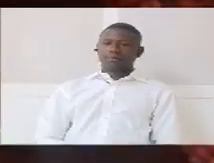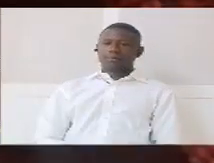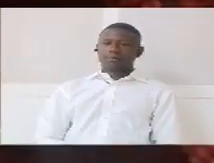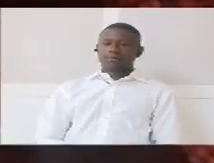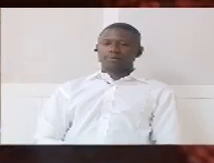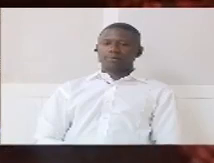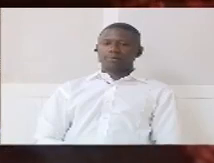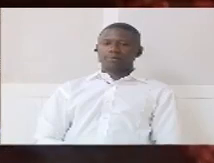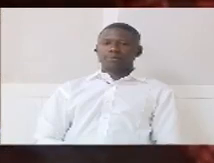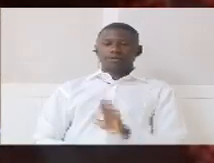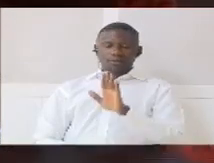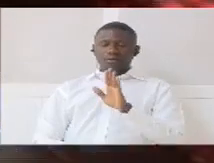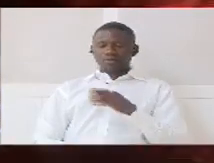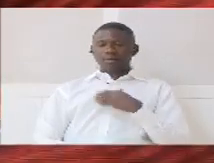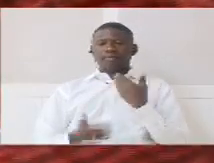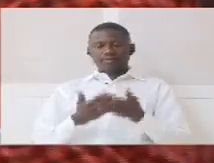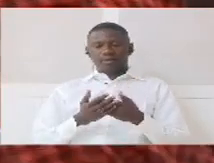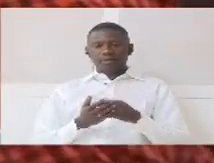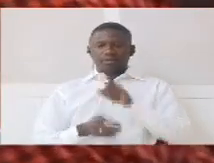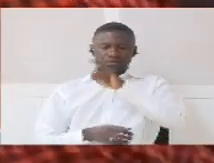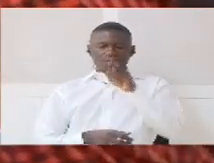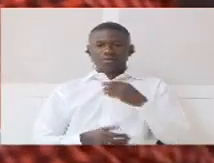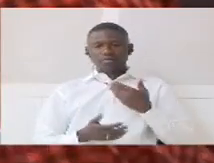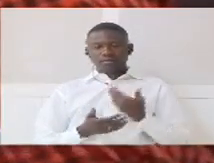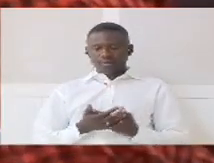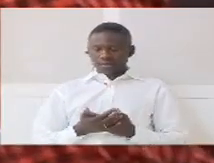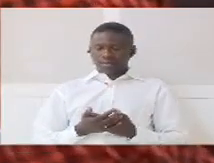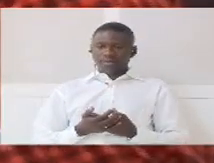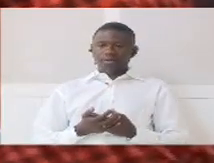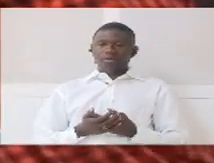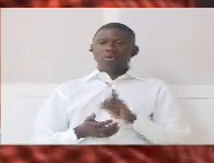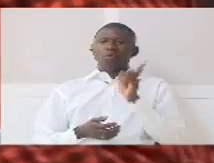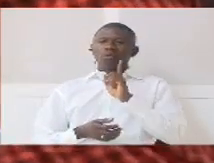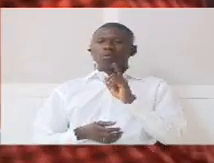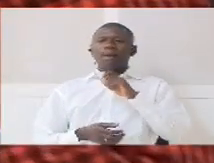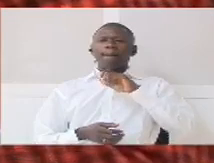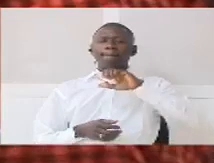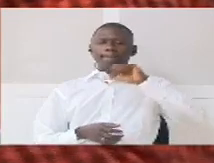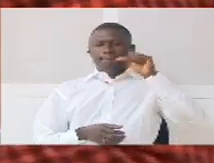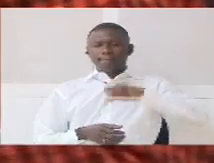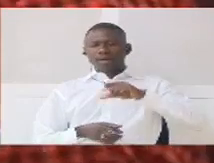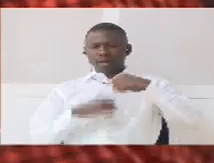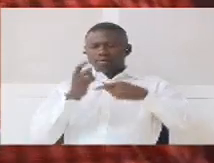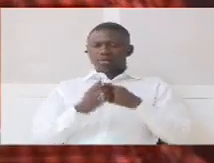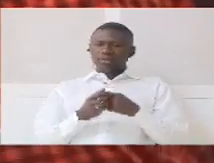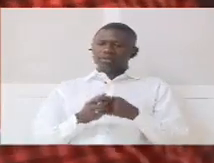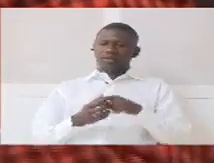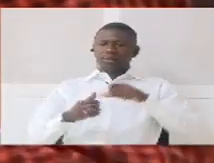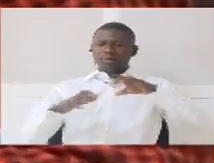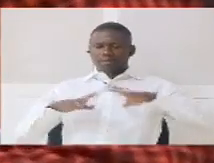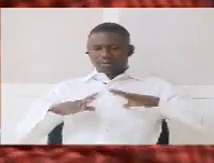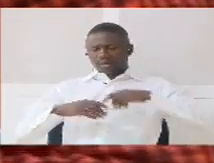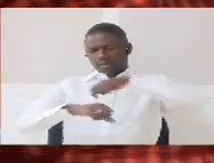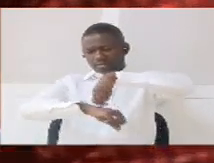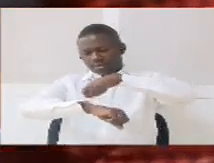Just let me finish the question, please. The question I want to know is, what was bad about it? I just want you to tell us what was so bad